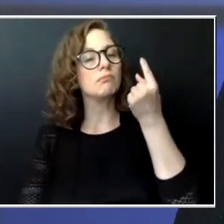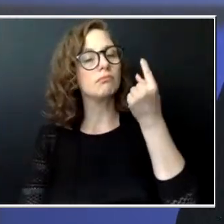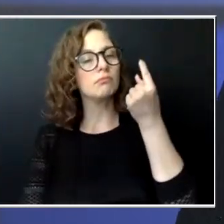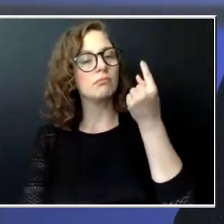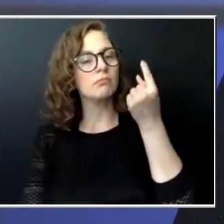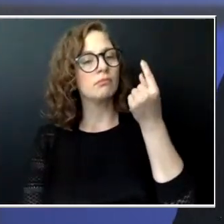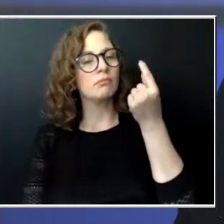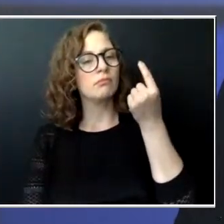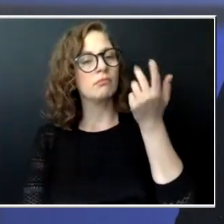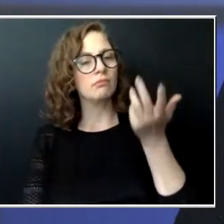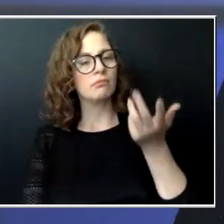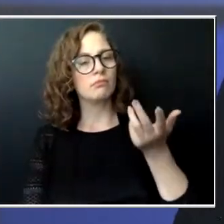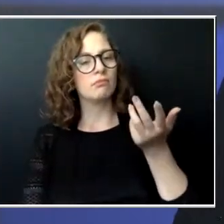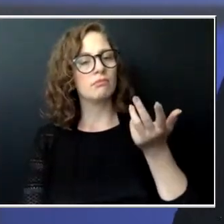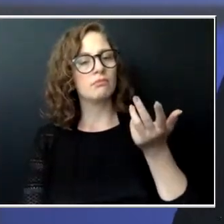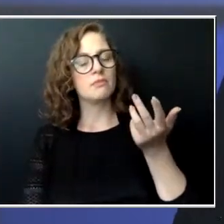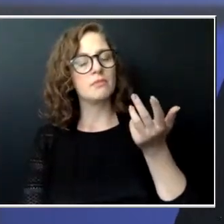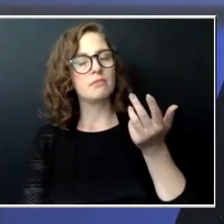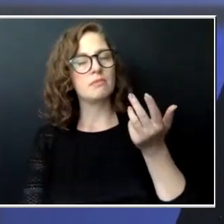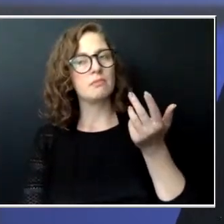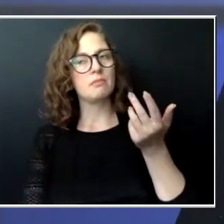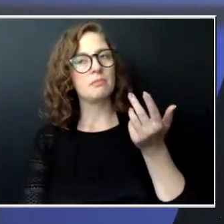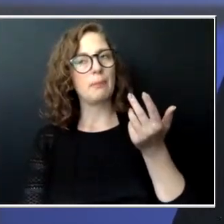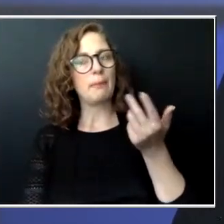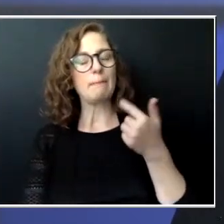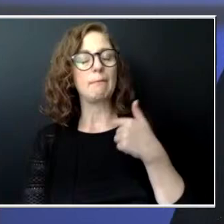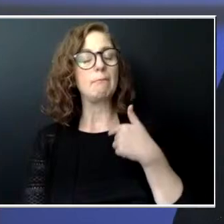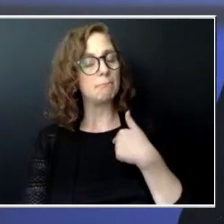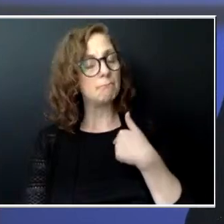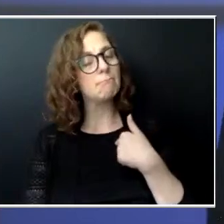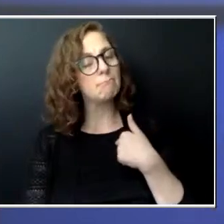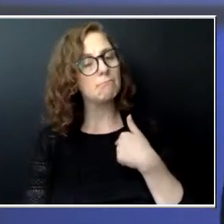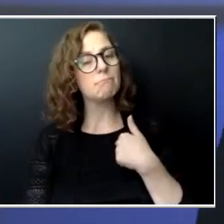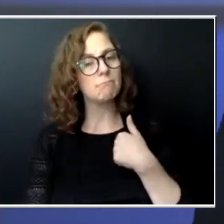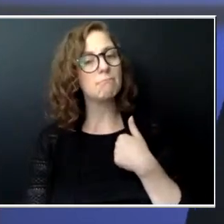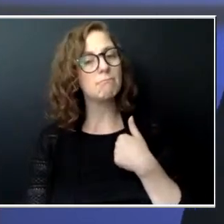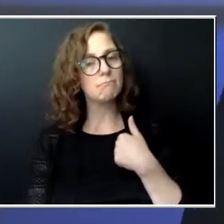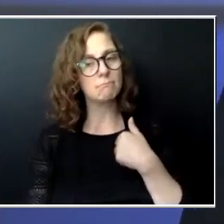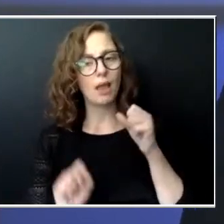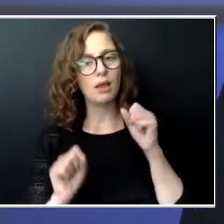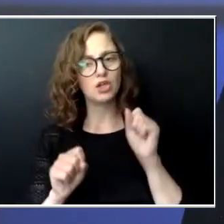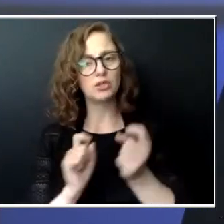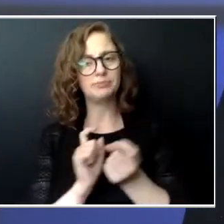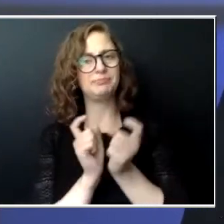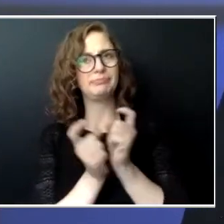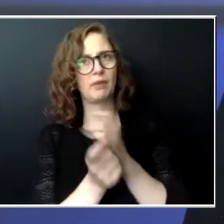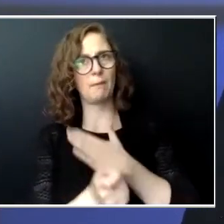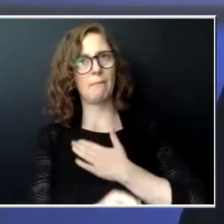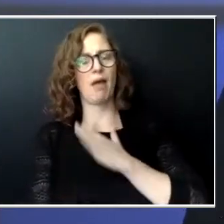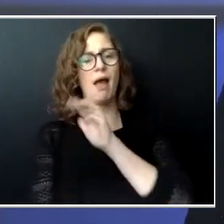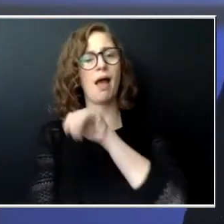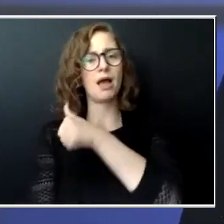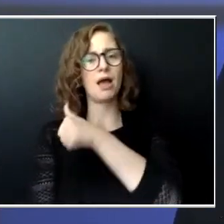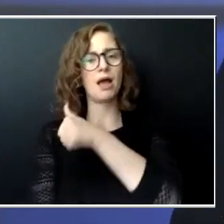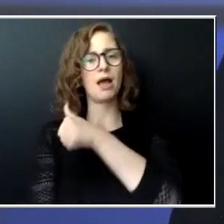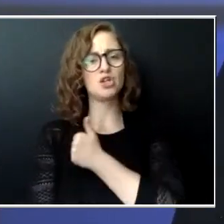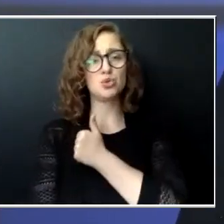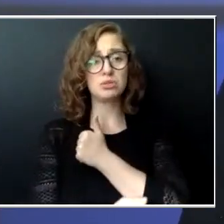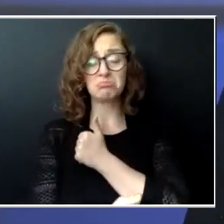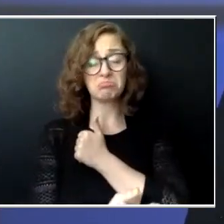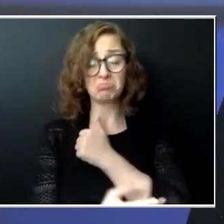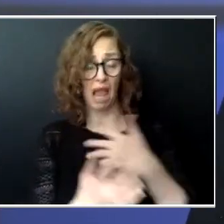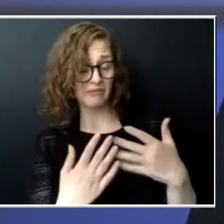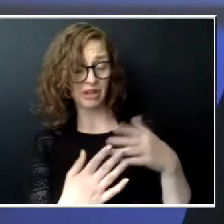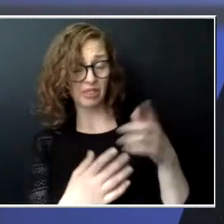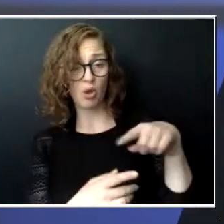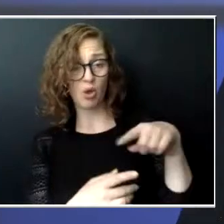I've been able to adjust my attitude even in those situations, not always, but getting better at it,